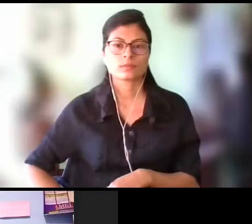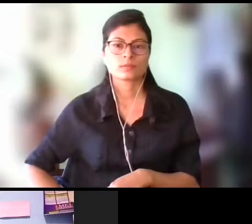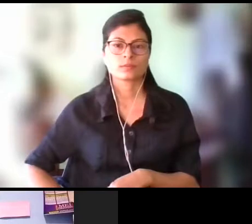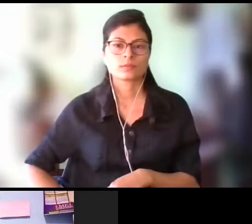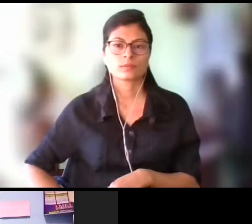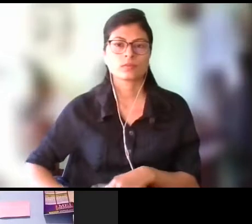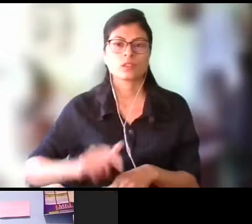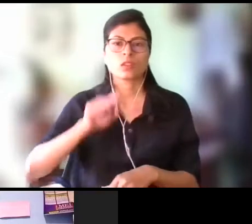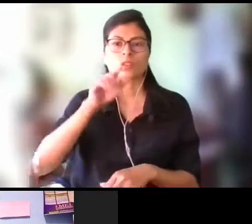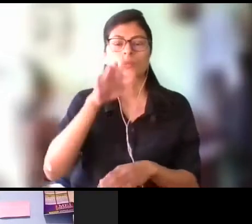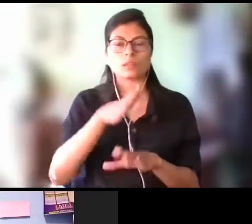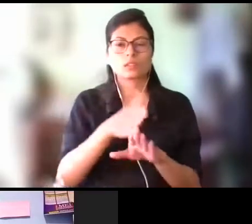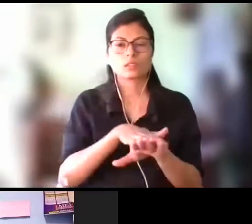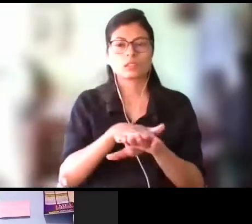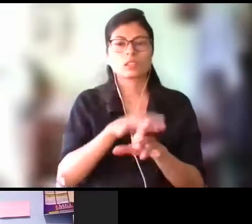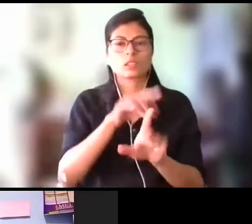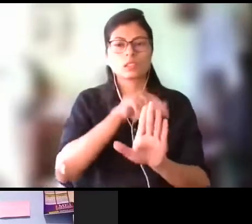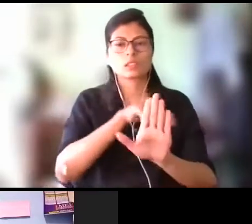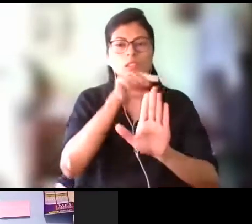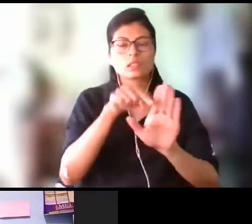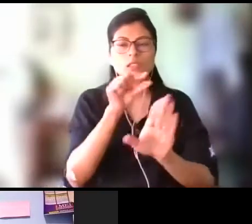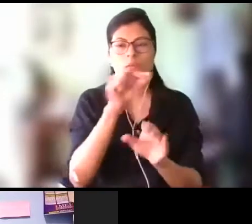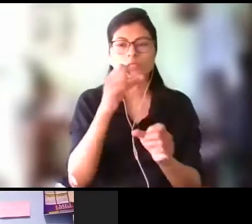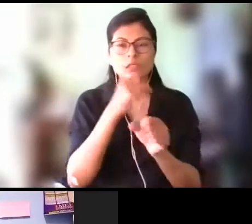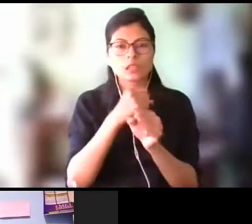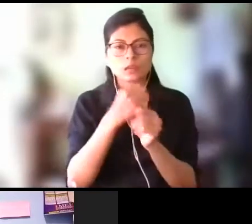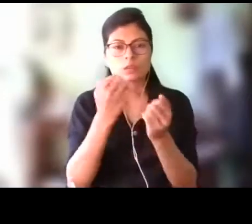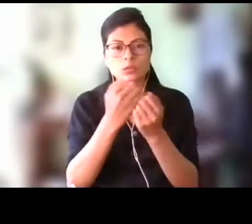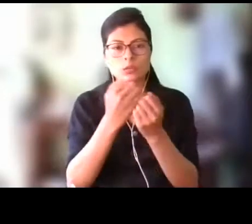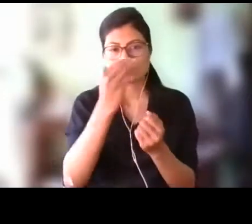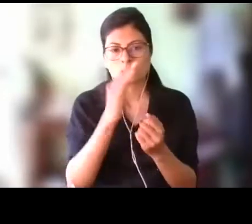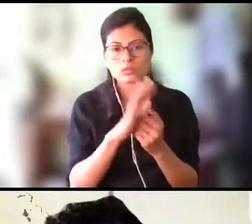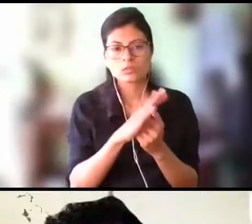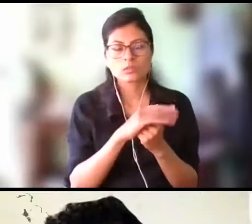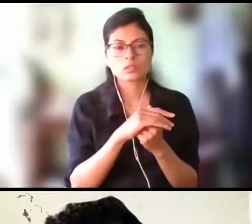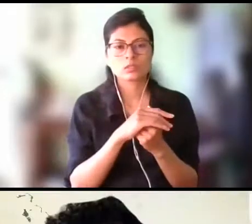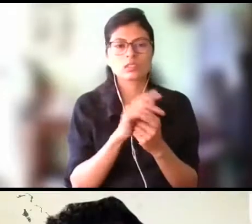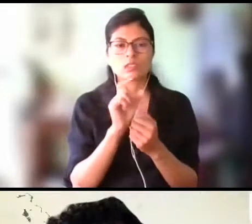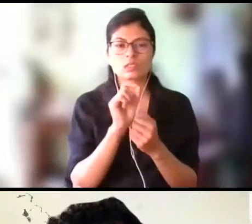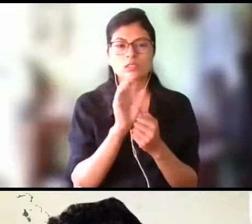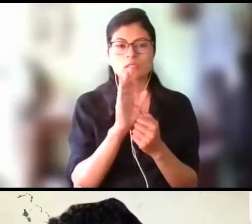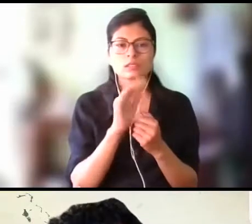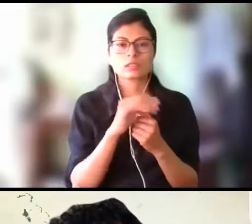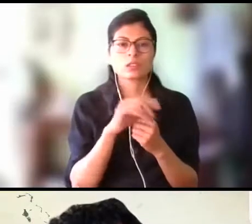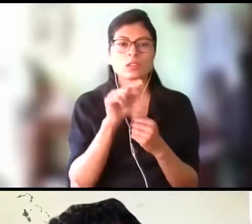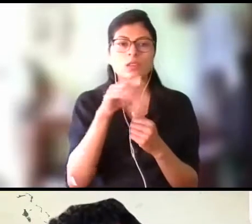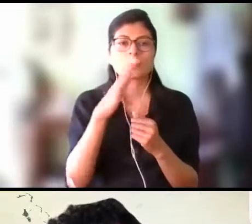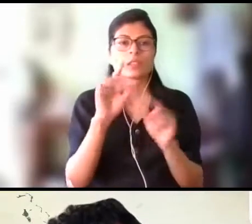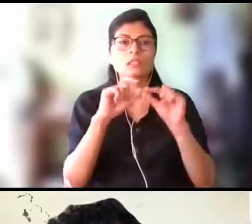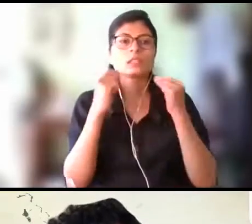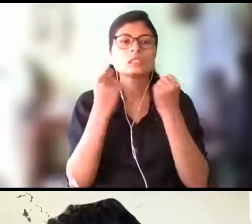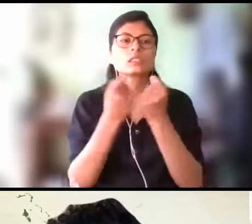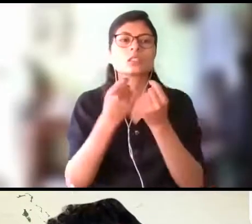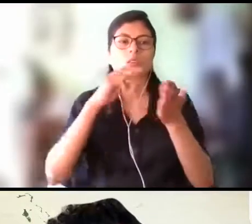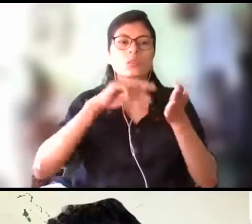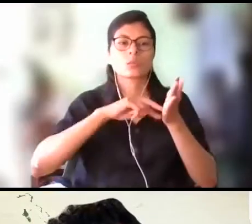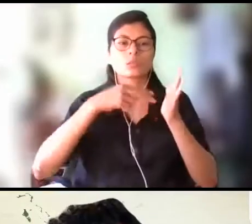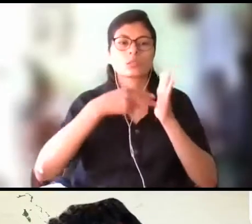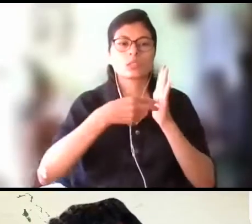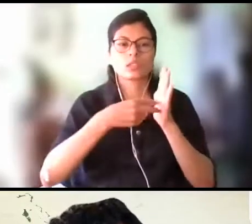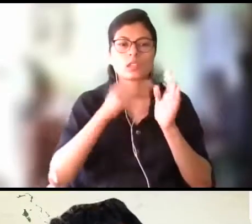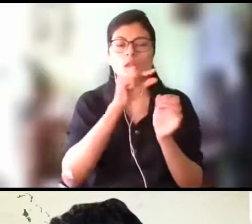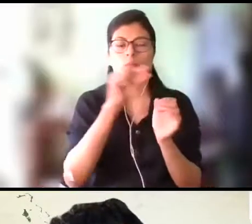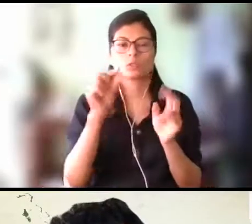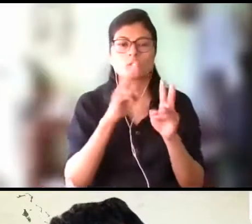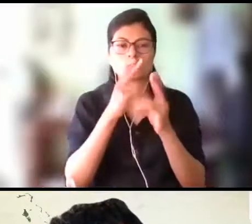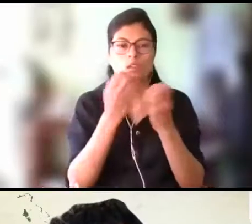speak just a little bit about some of the regional projects that the CPDC has been involved in, and just how you've been able to, you know,